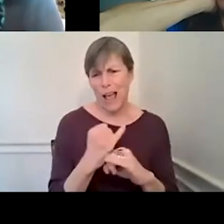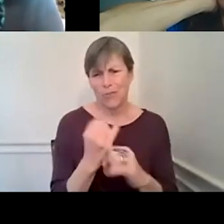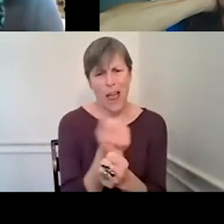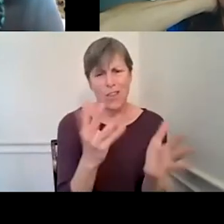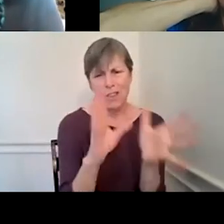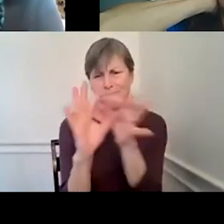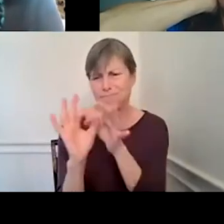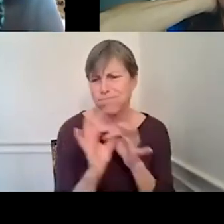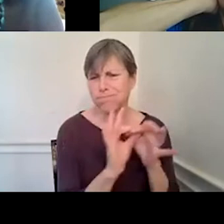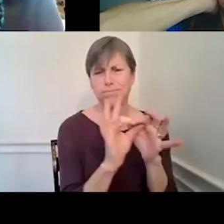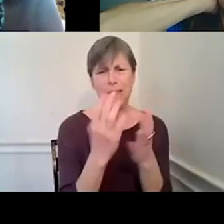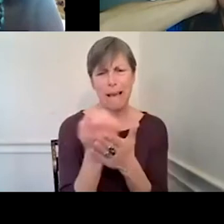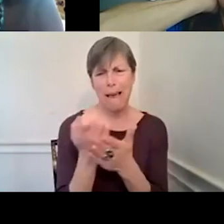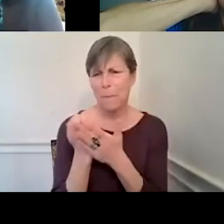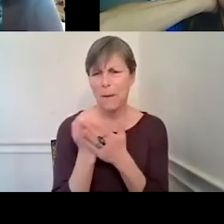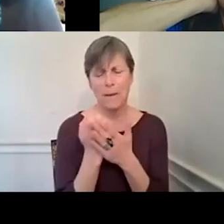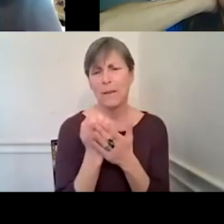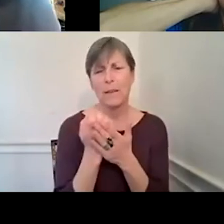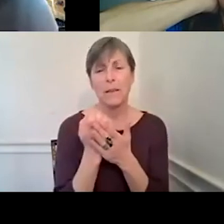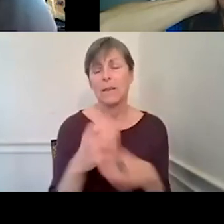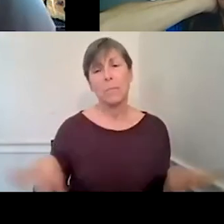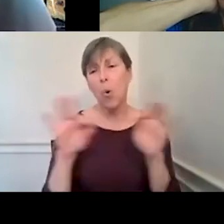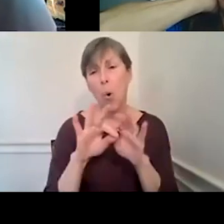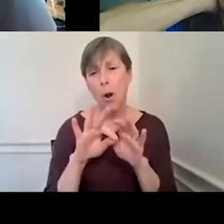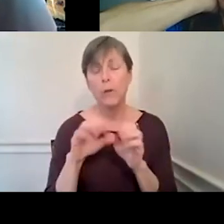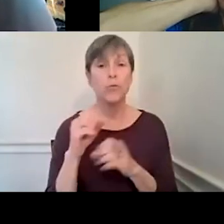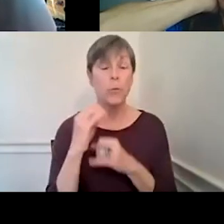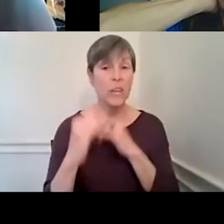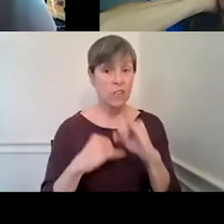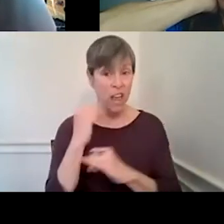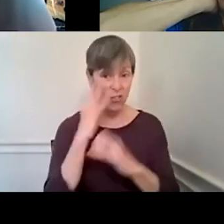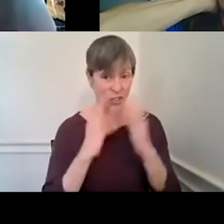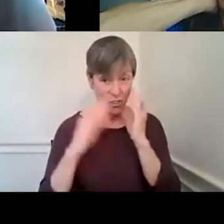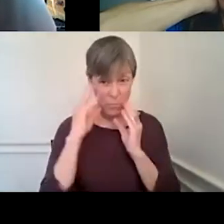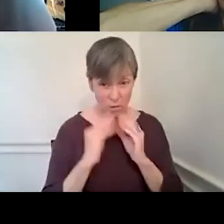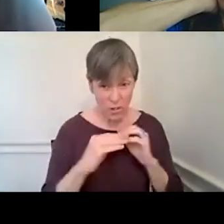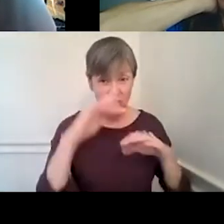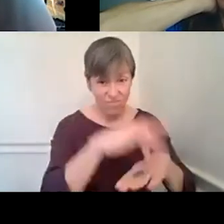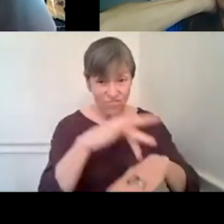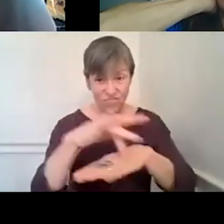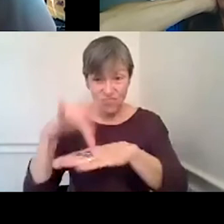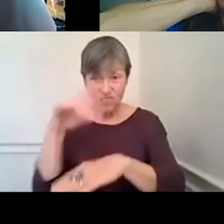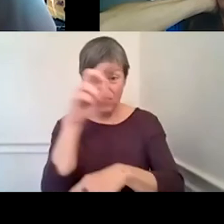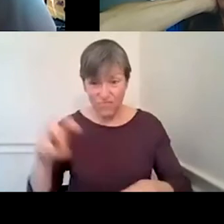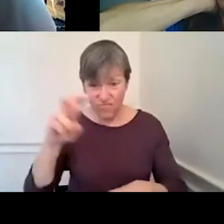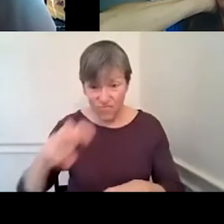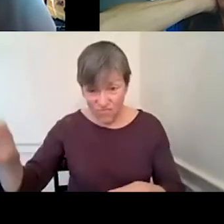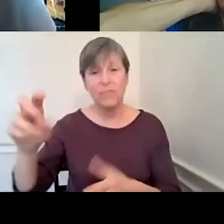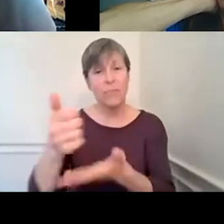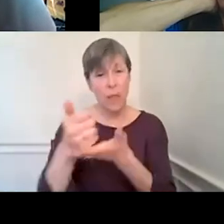the global economy is so important that the international experience is a positive.